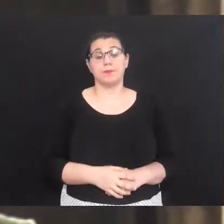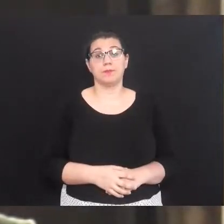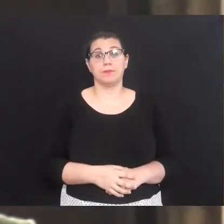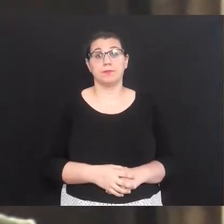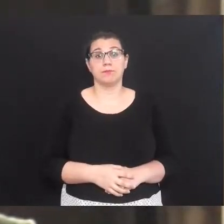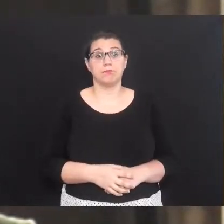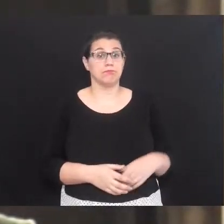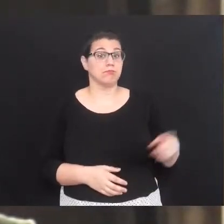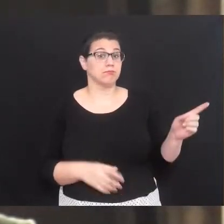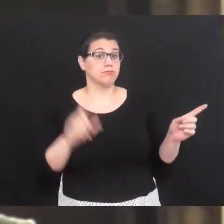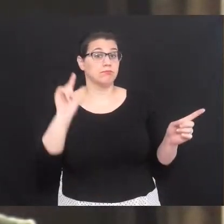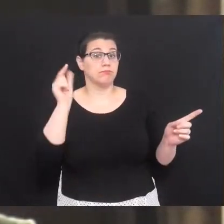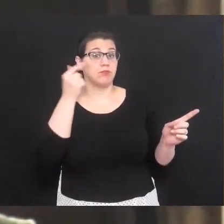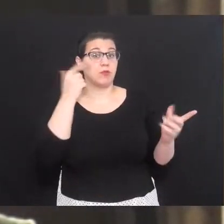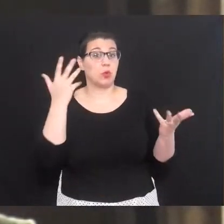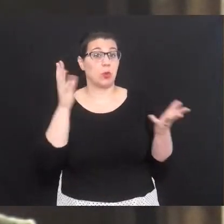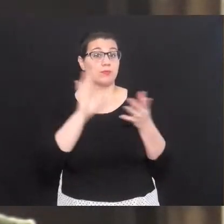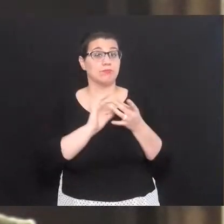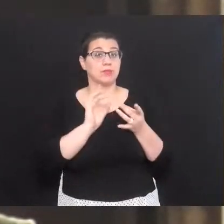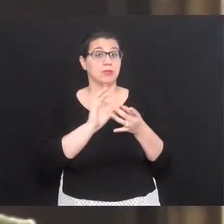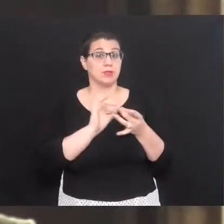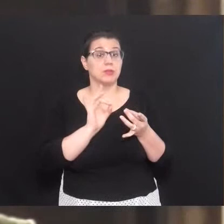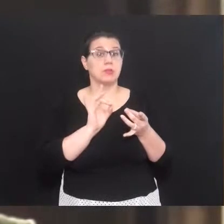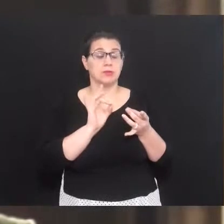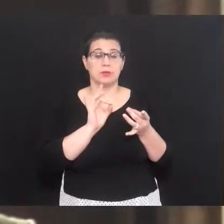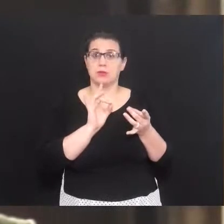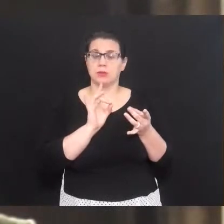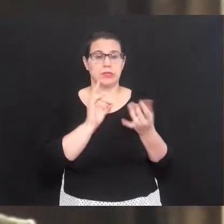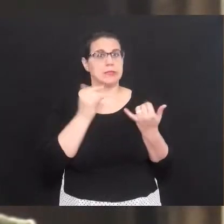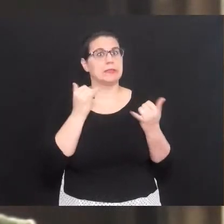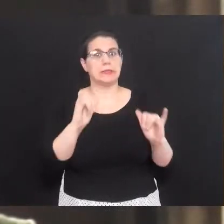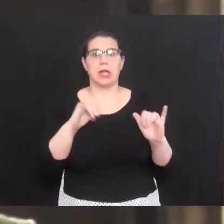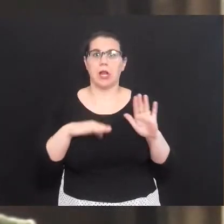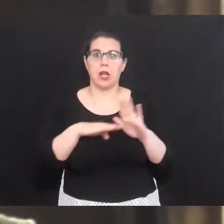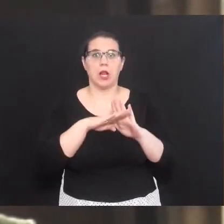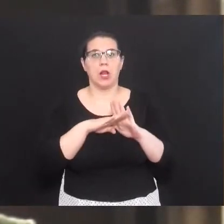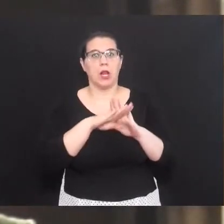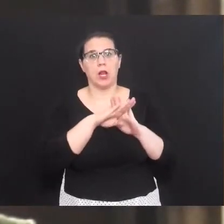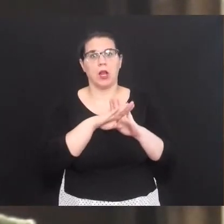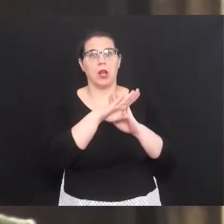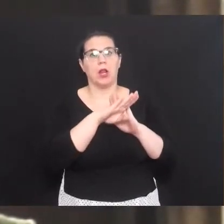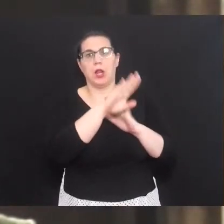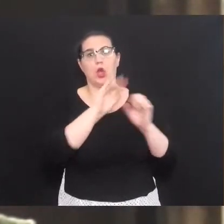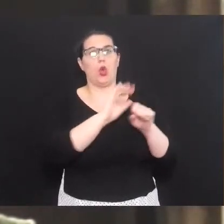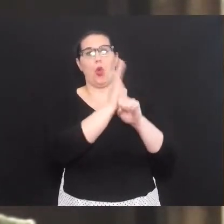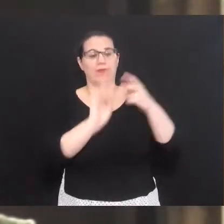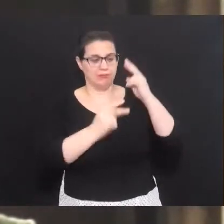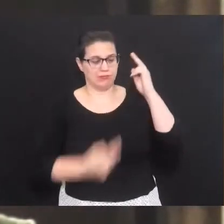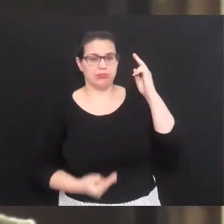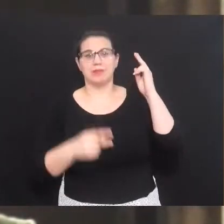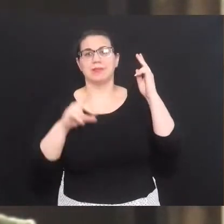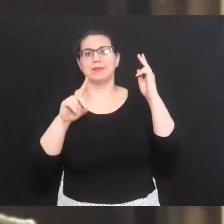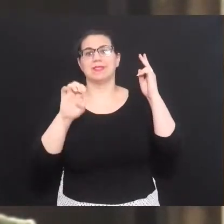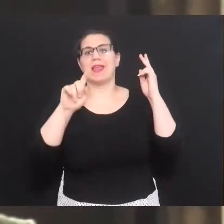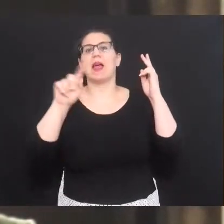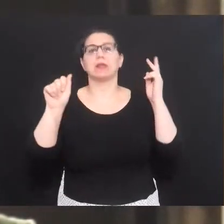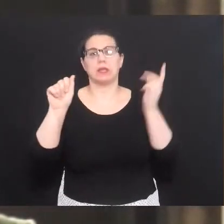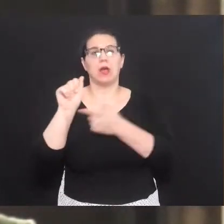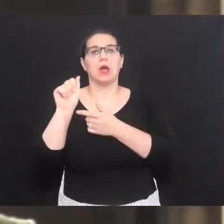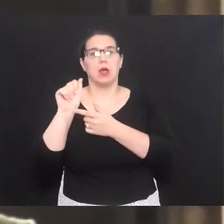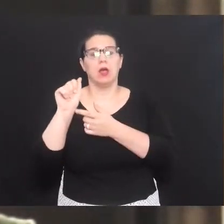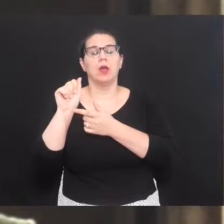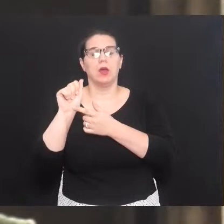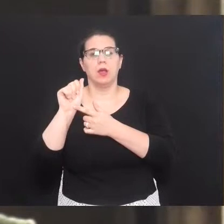still in the midst of that growth phase of the Delta variant spreading in West Virginia, and we have